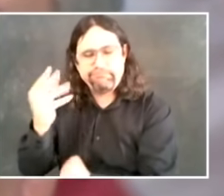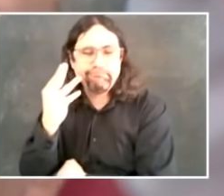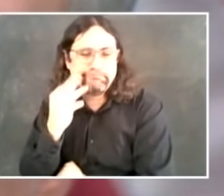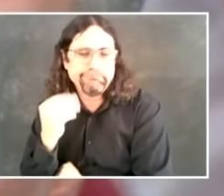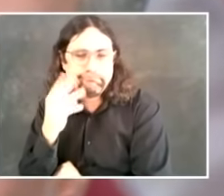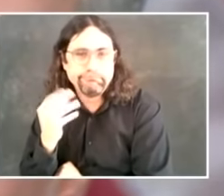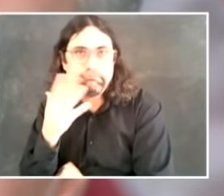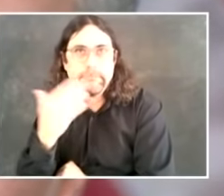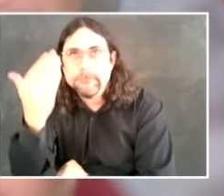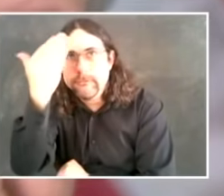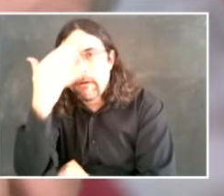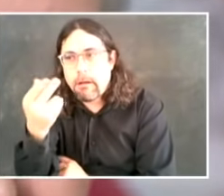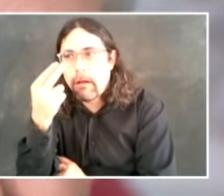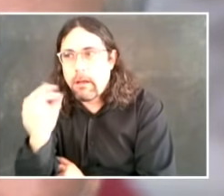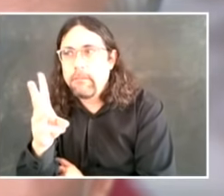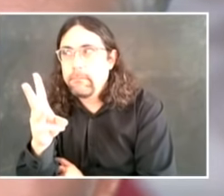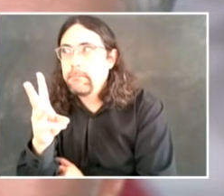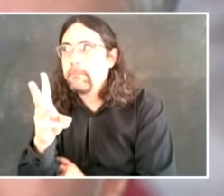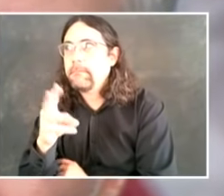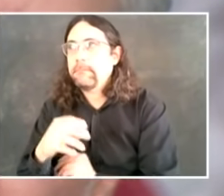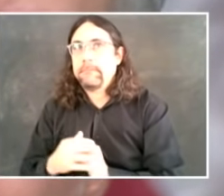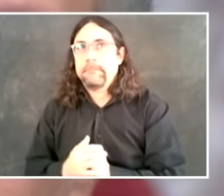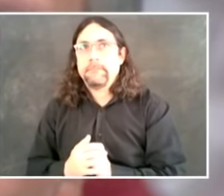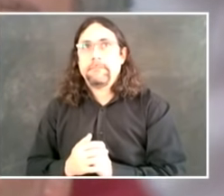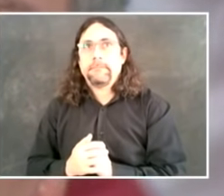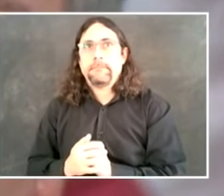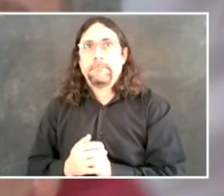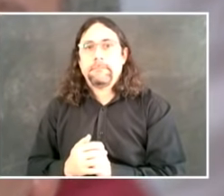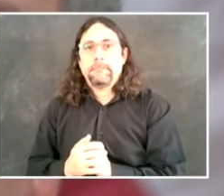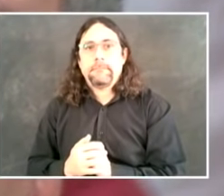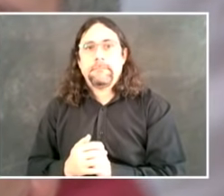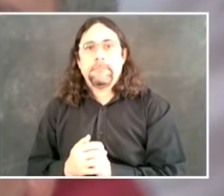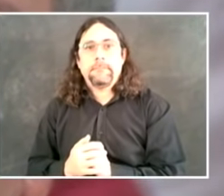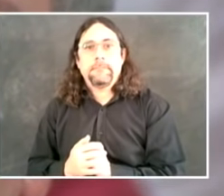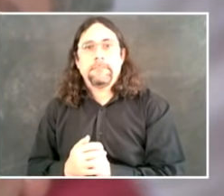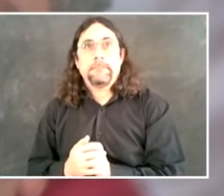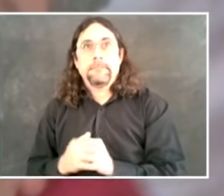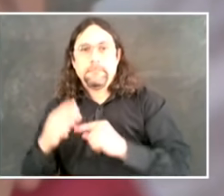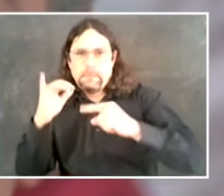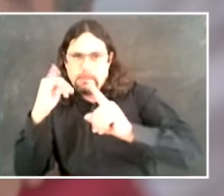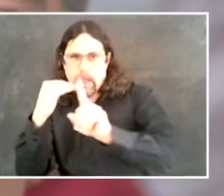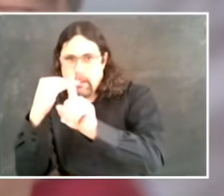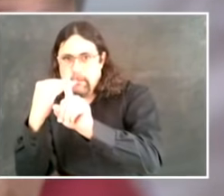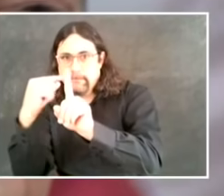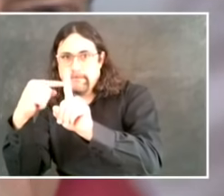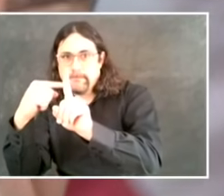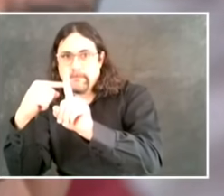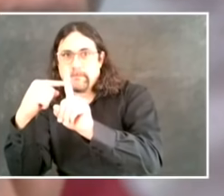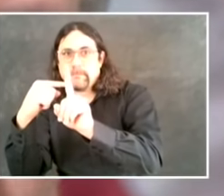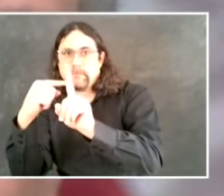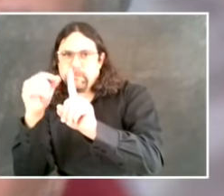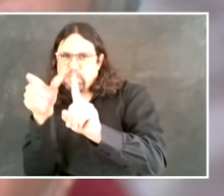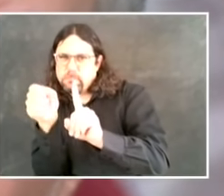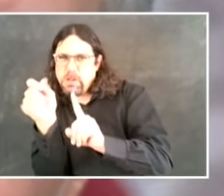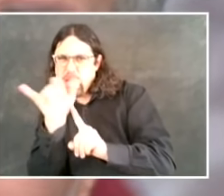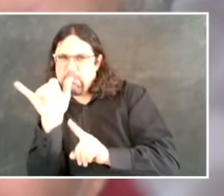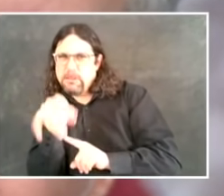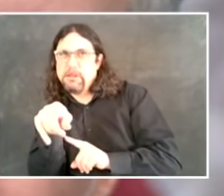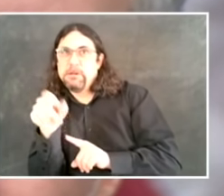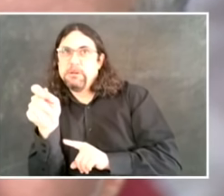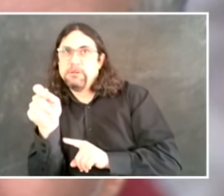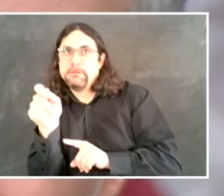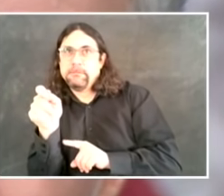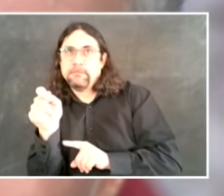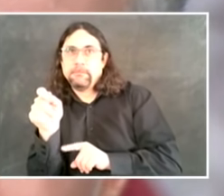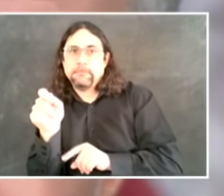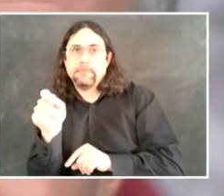seemingly simple piece of plastic actually proved to be a complex matter because it has to be done just the right way. And